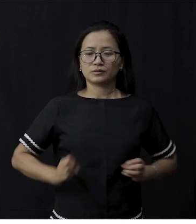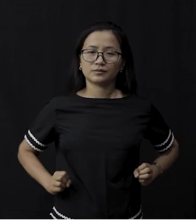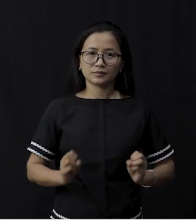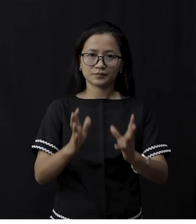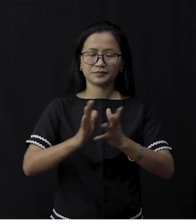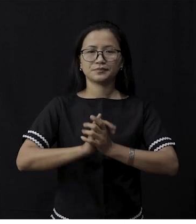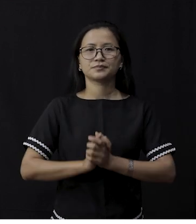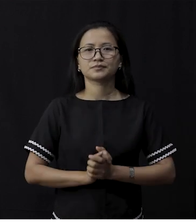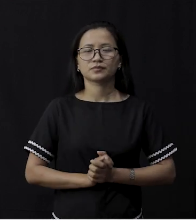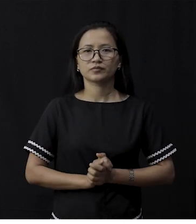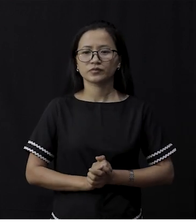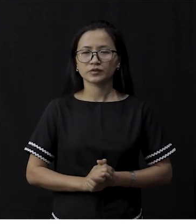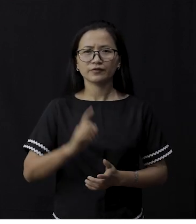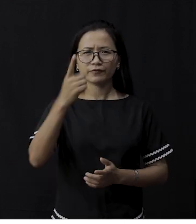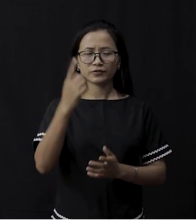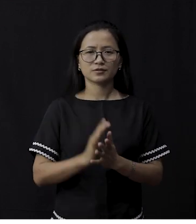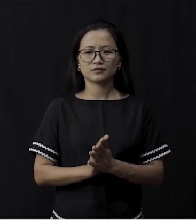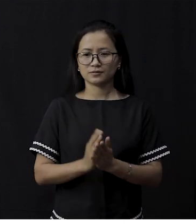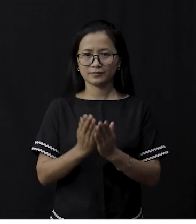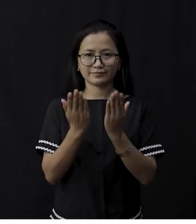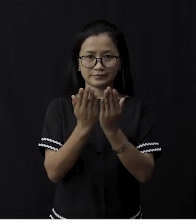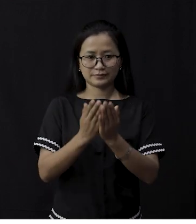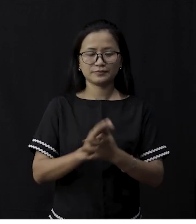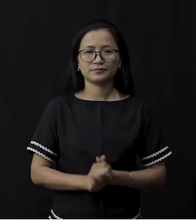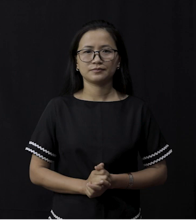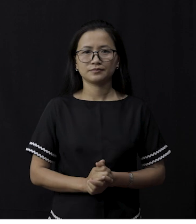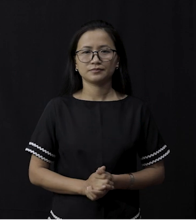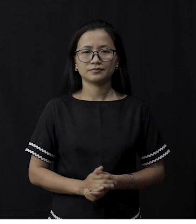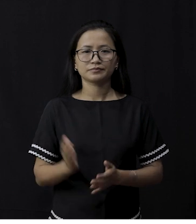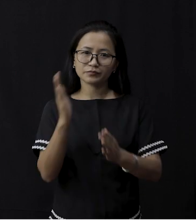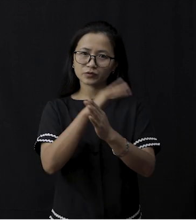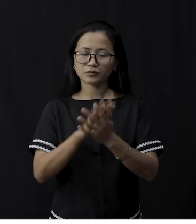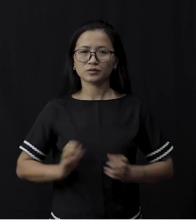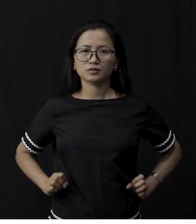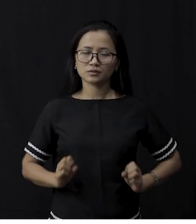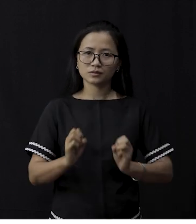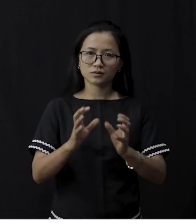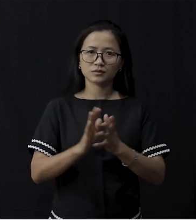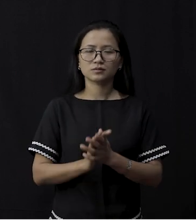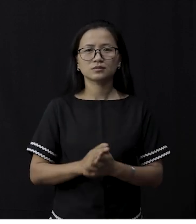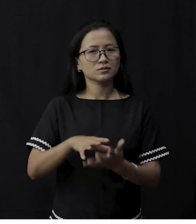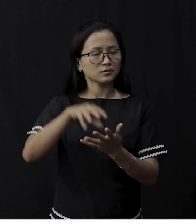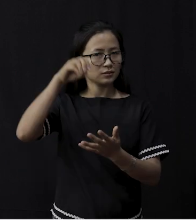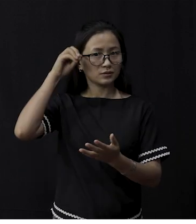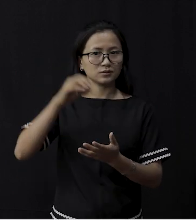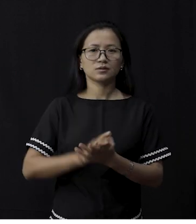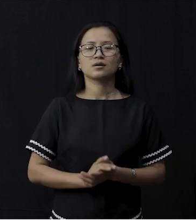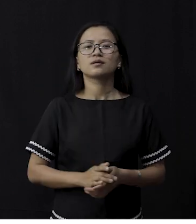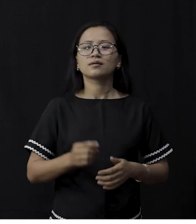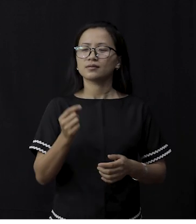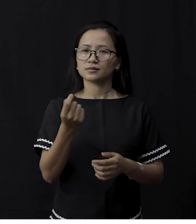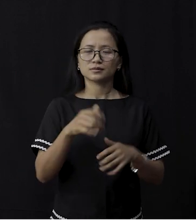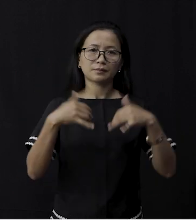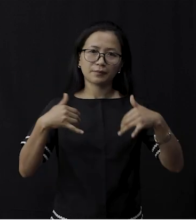start coming. So, this is going to be our first lesson. And before I begin with the learnings, let's play